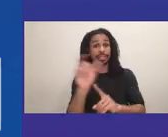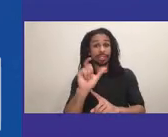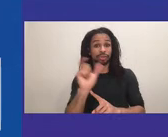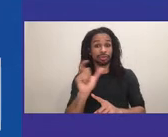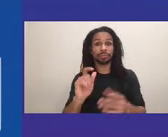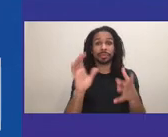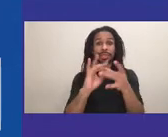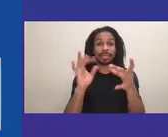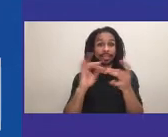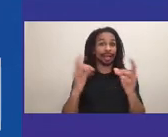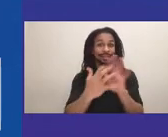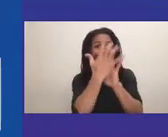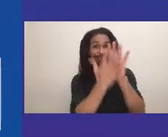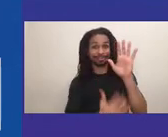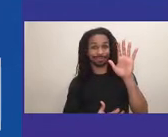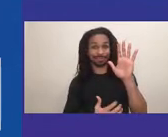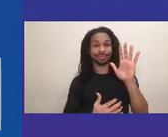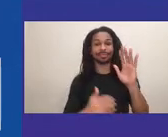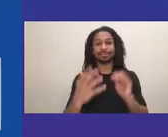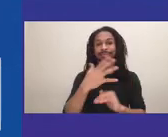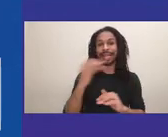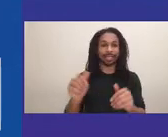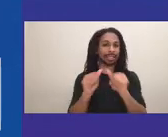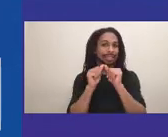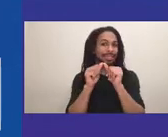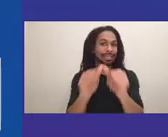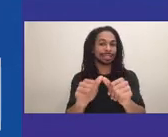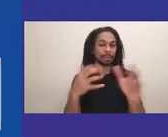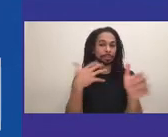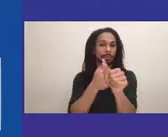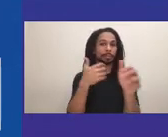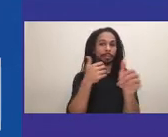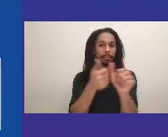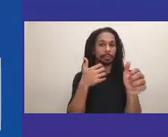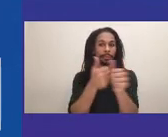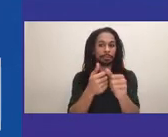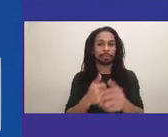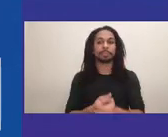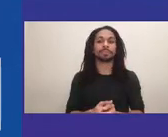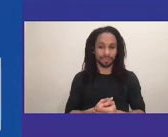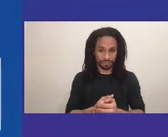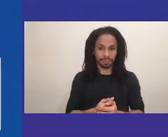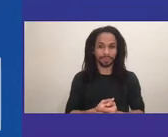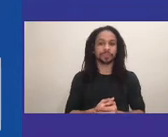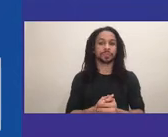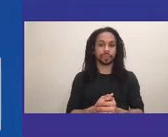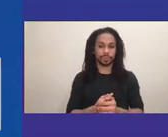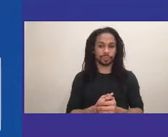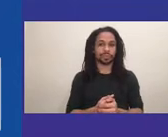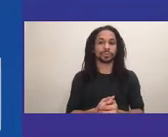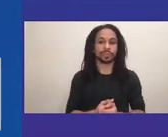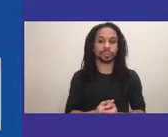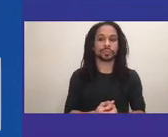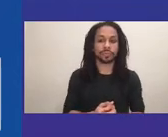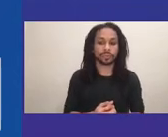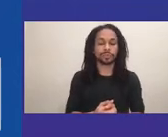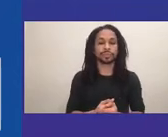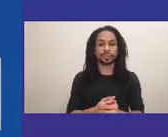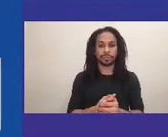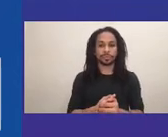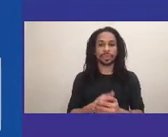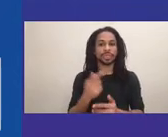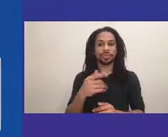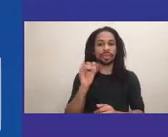lot and stays pretty consistently updated. So following them there can be a great way to stay